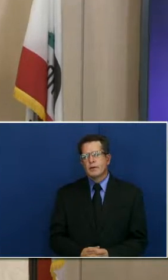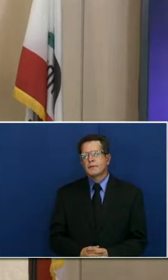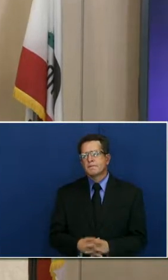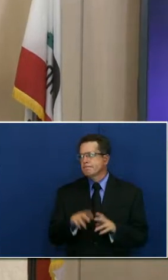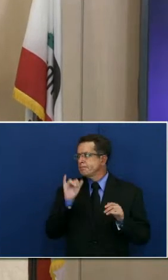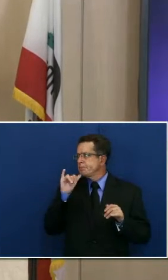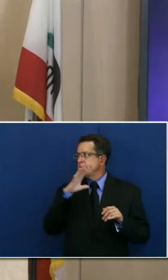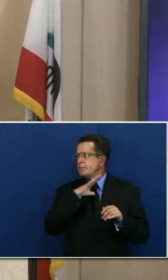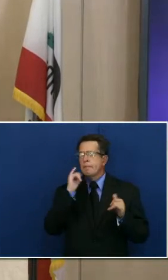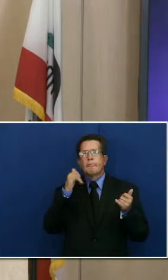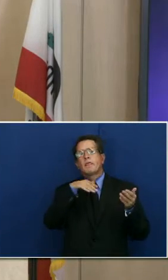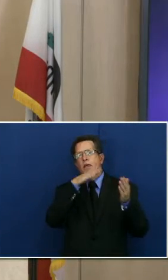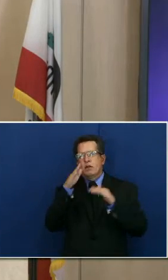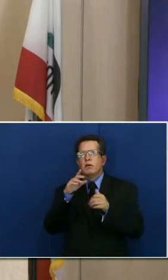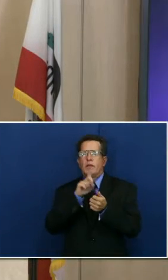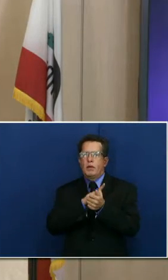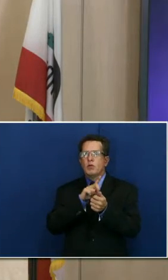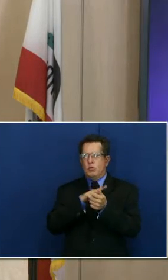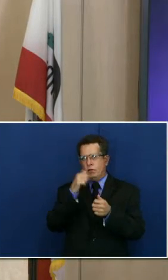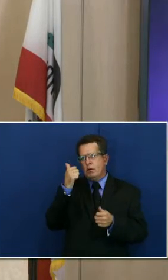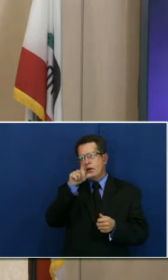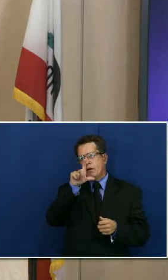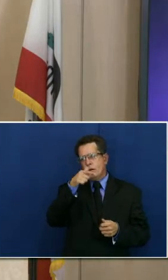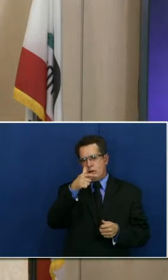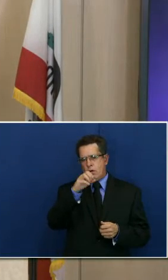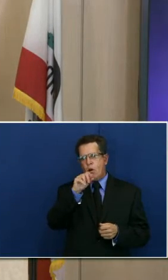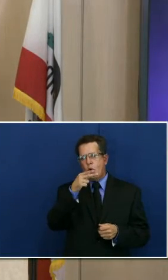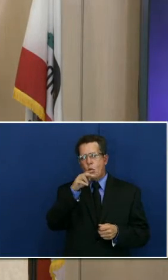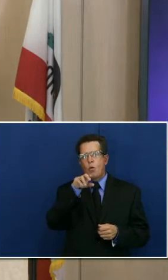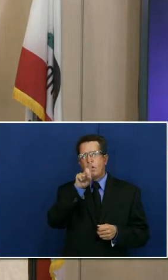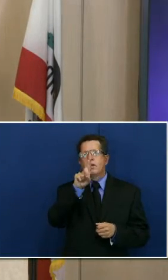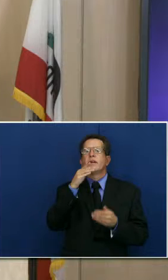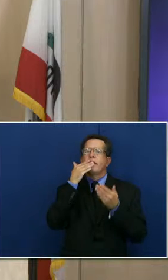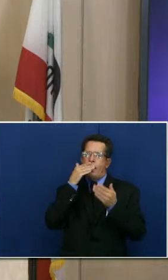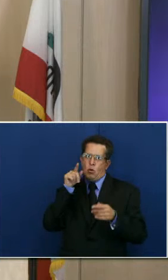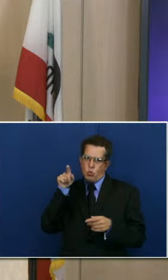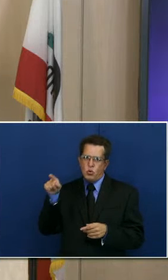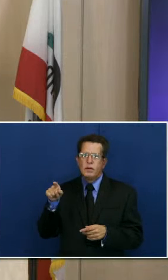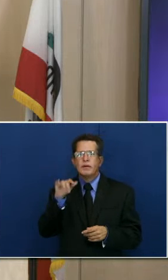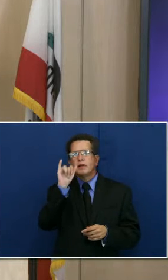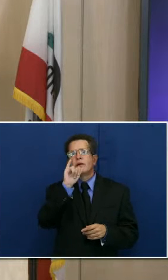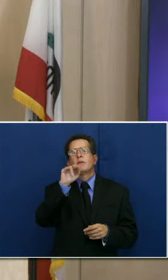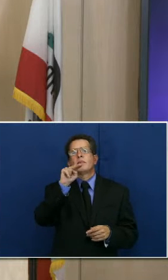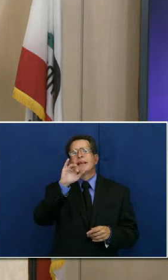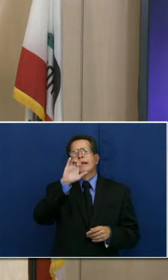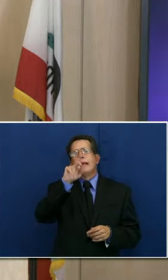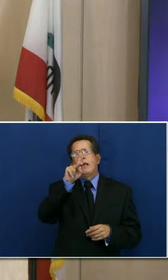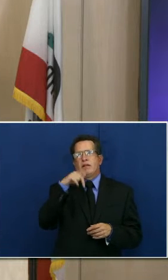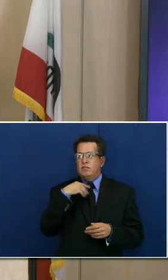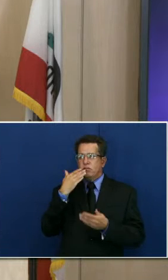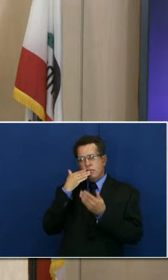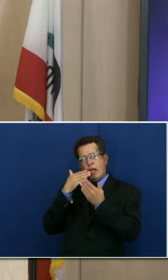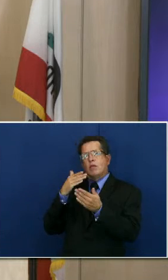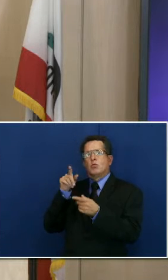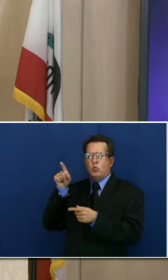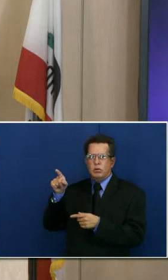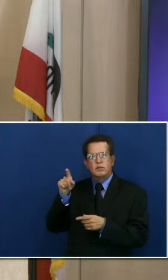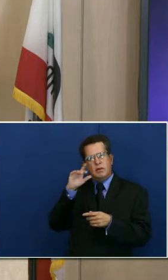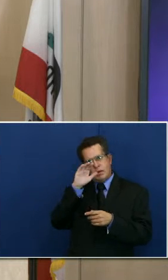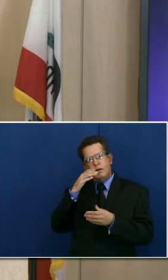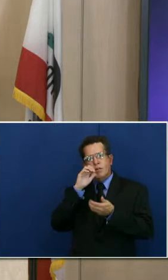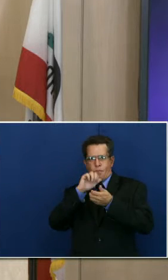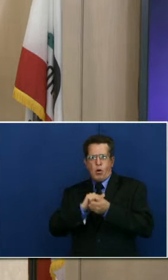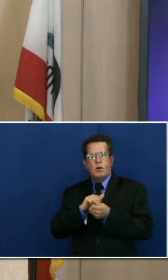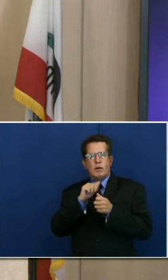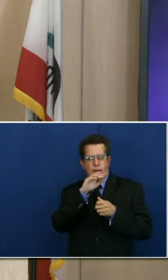Thank you, Dr. Gothold. And again, as Nick Massione said, I don't think we could ask for a better partnership and cooperation with the County